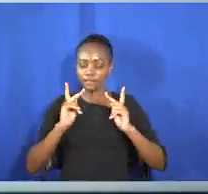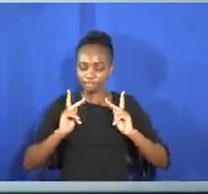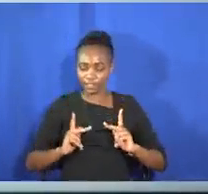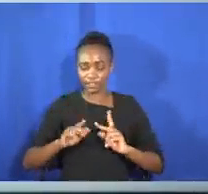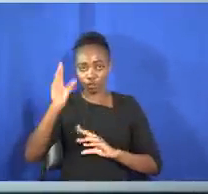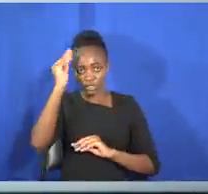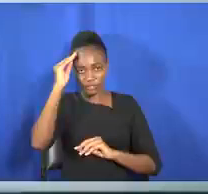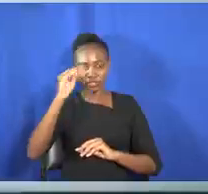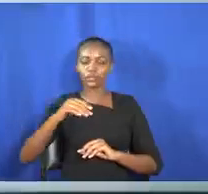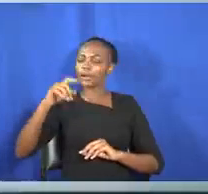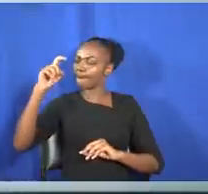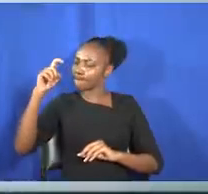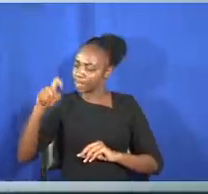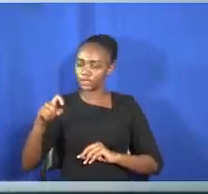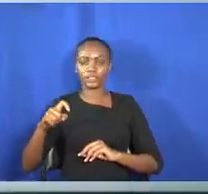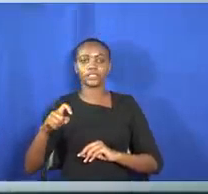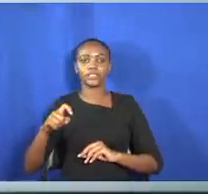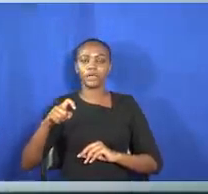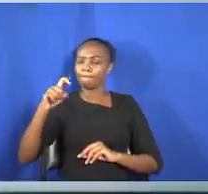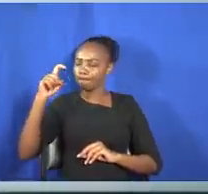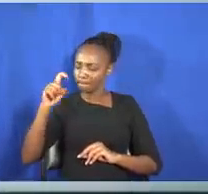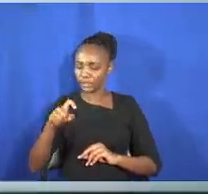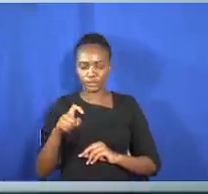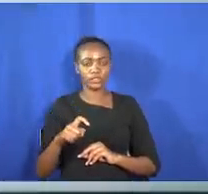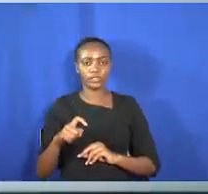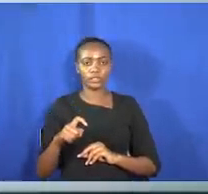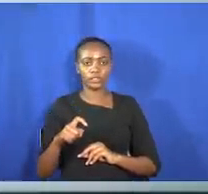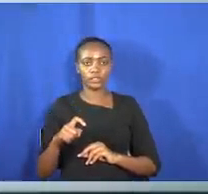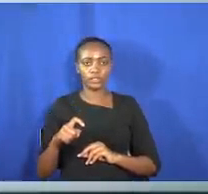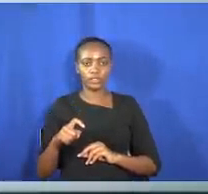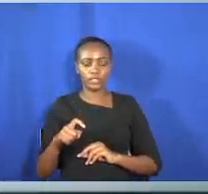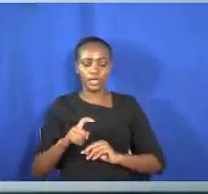that is health and physical education, are compulsory in all these